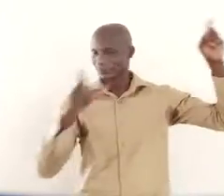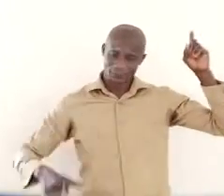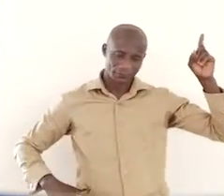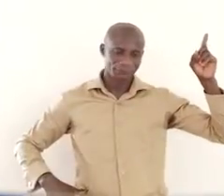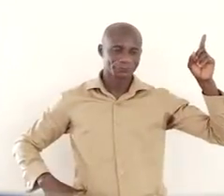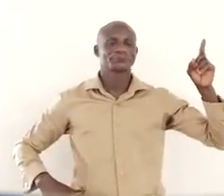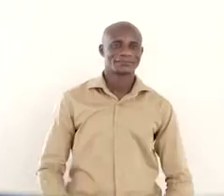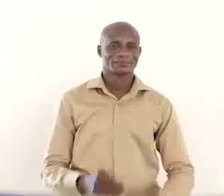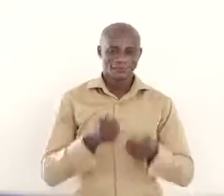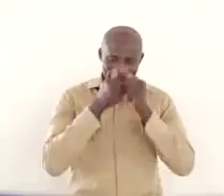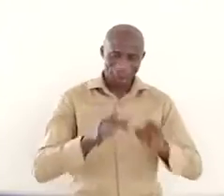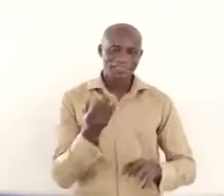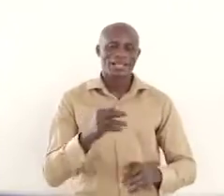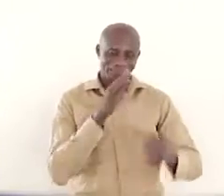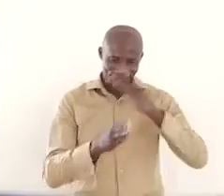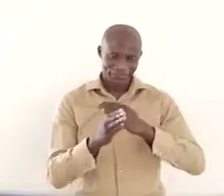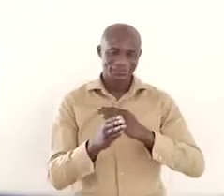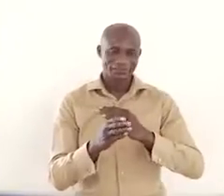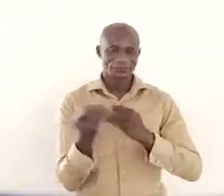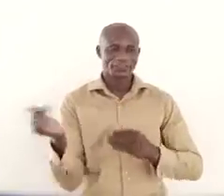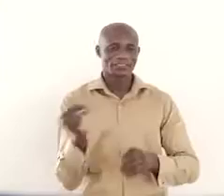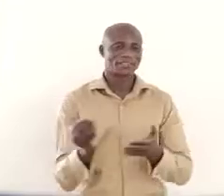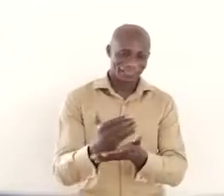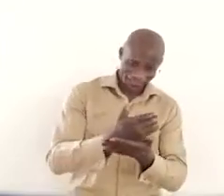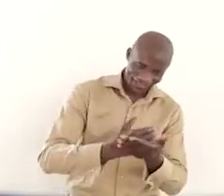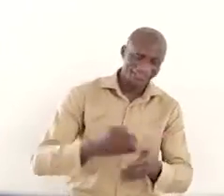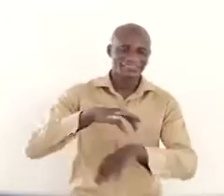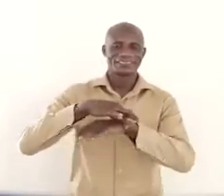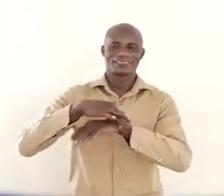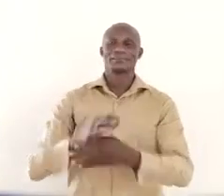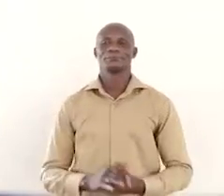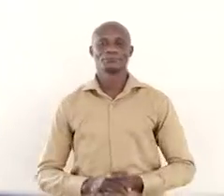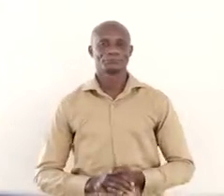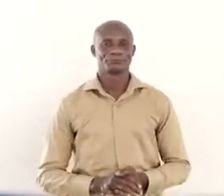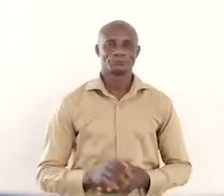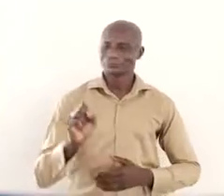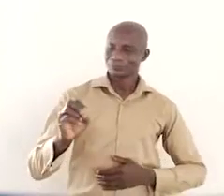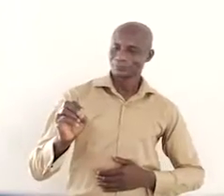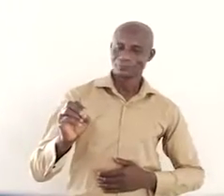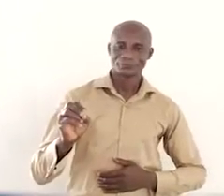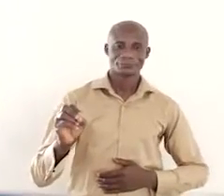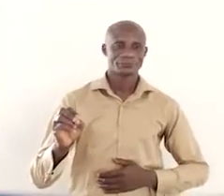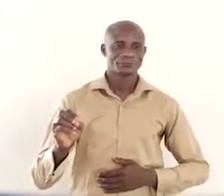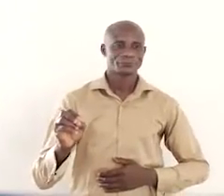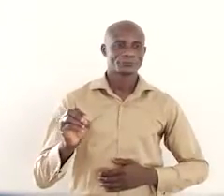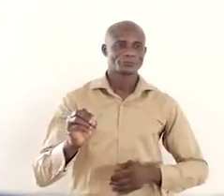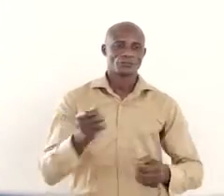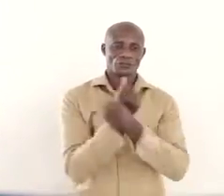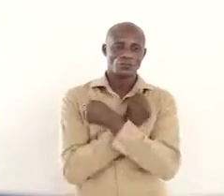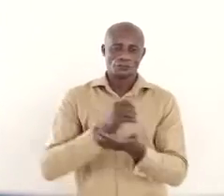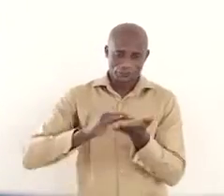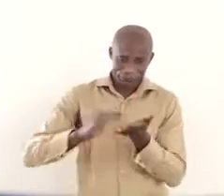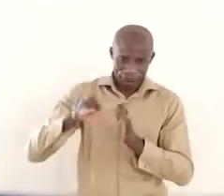Lord. Blessed are the meek, for they shall inherit the earth. Okay. So, love